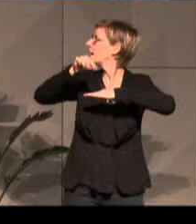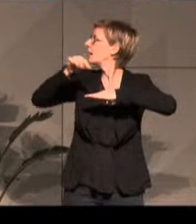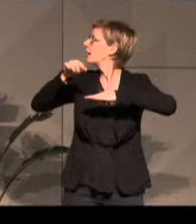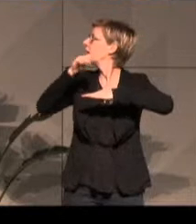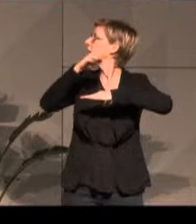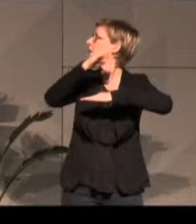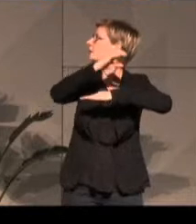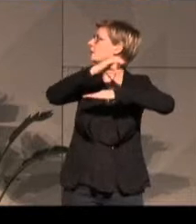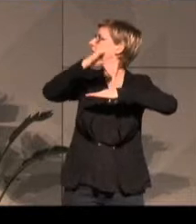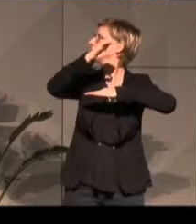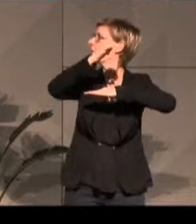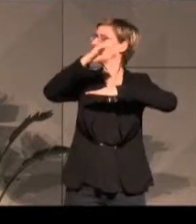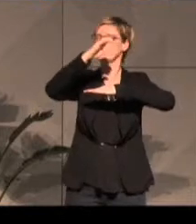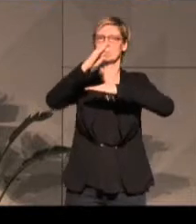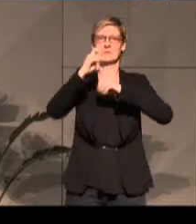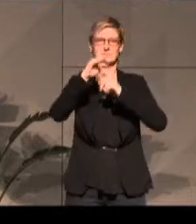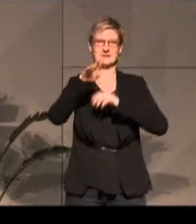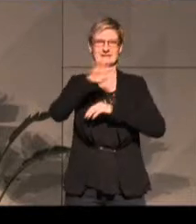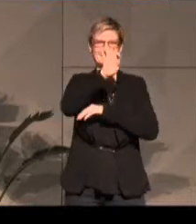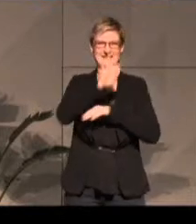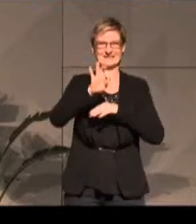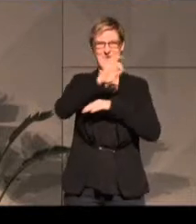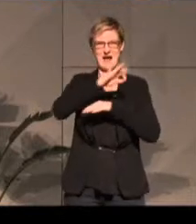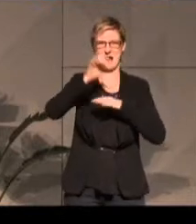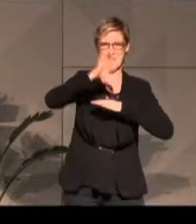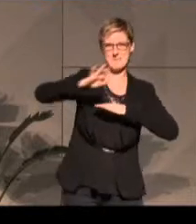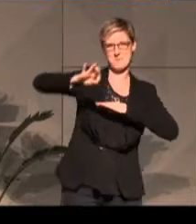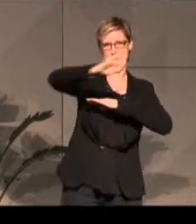appearances that you can see.